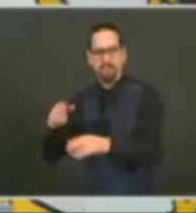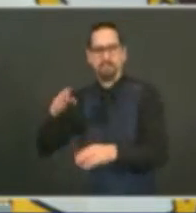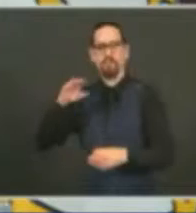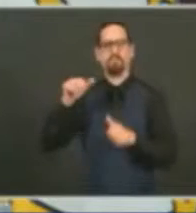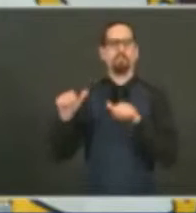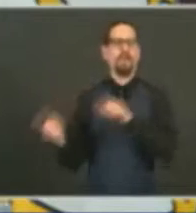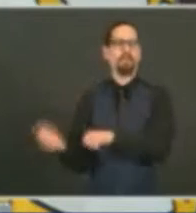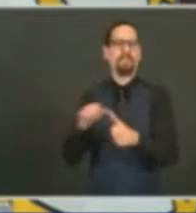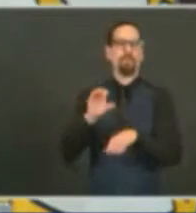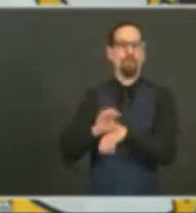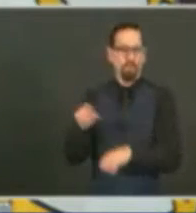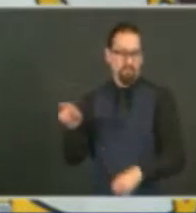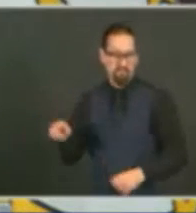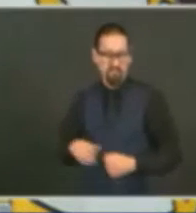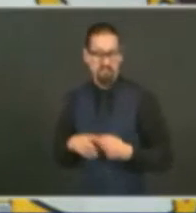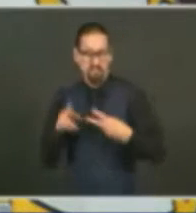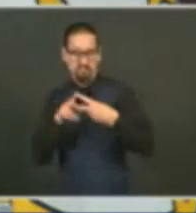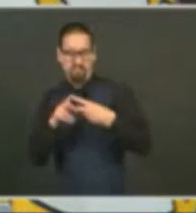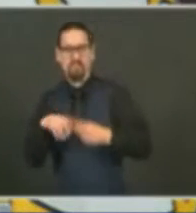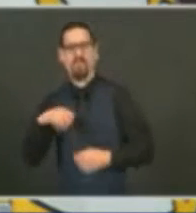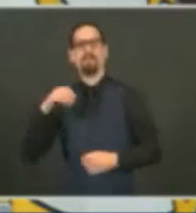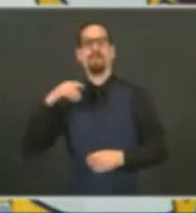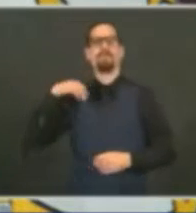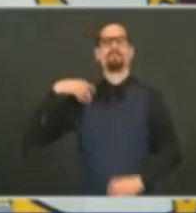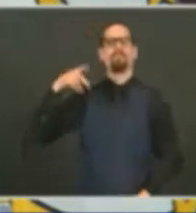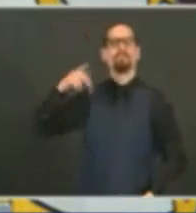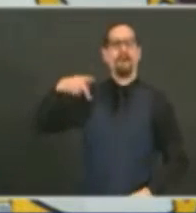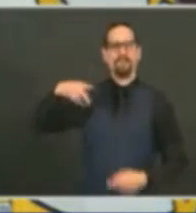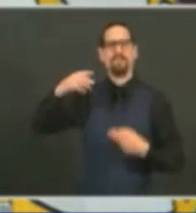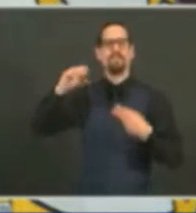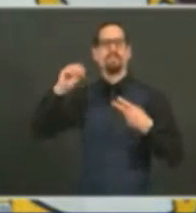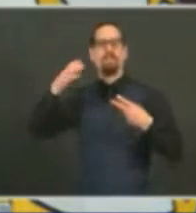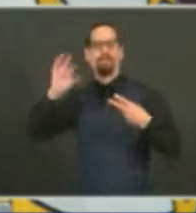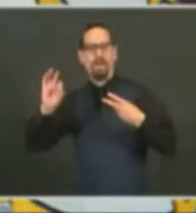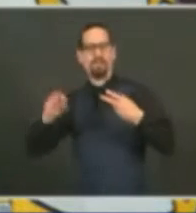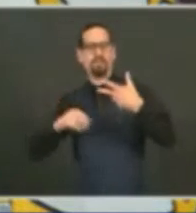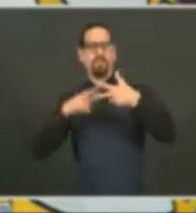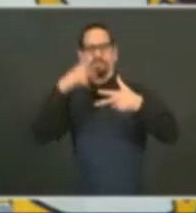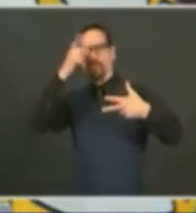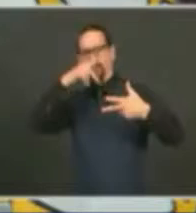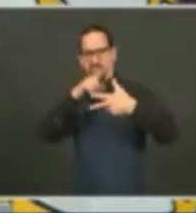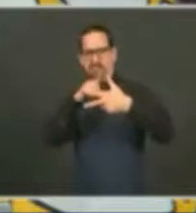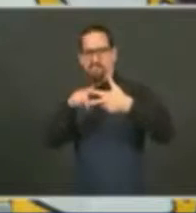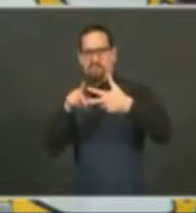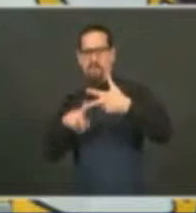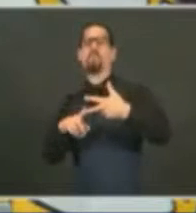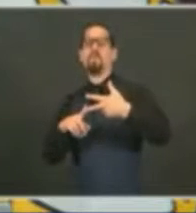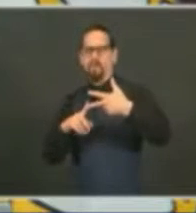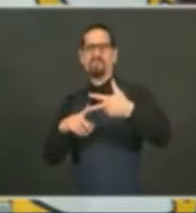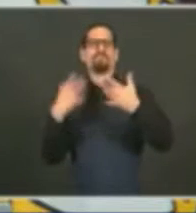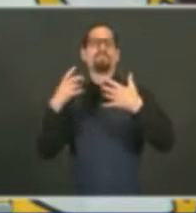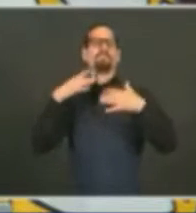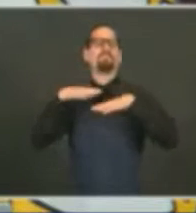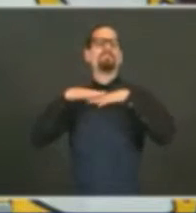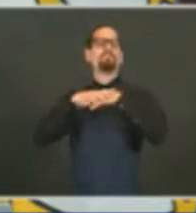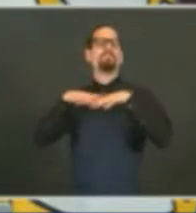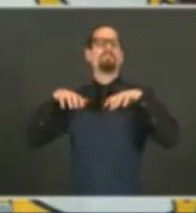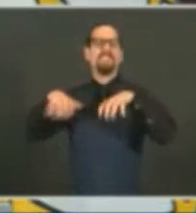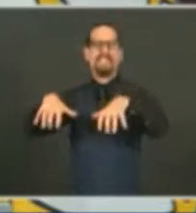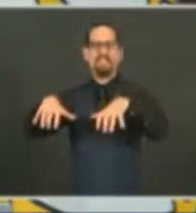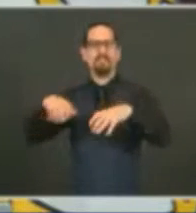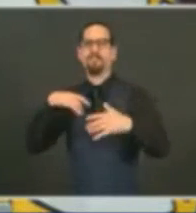testing to the community, in churches, in parking lots, in the community.